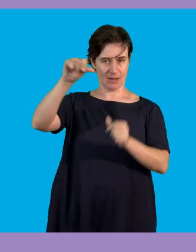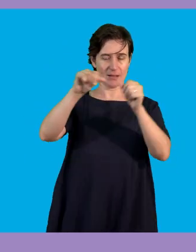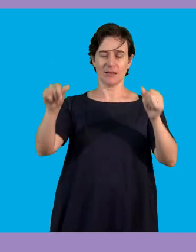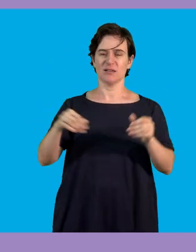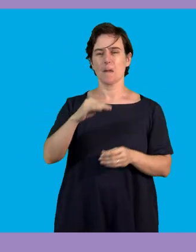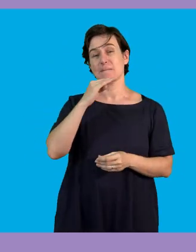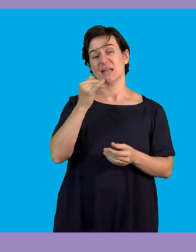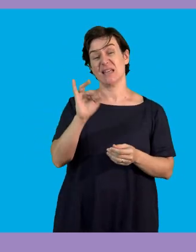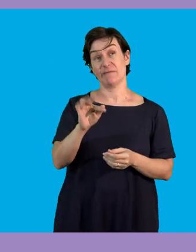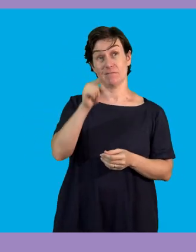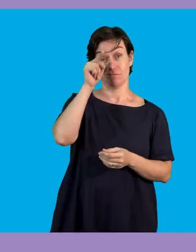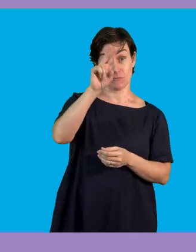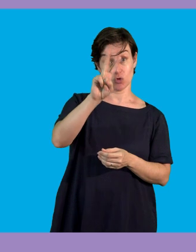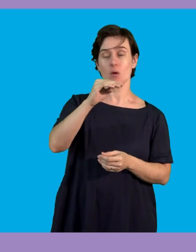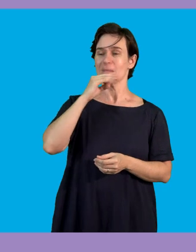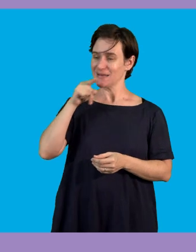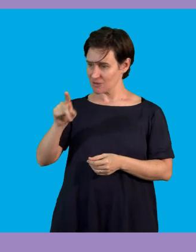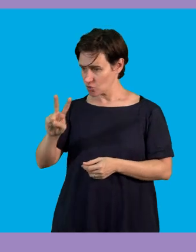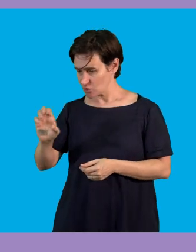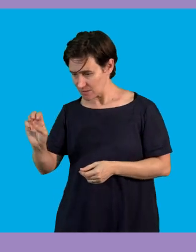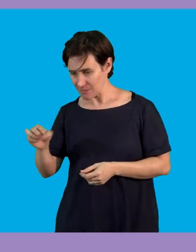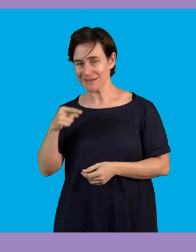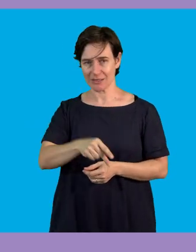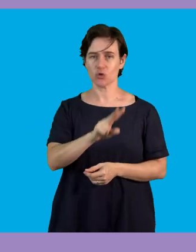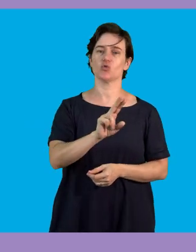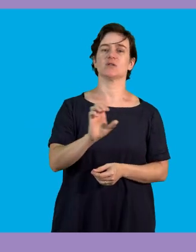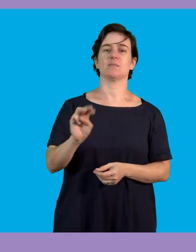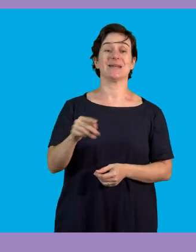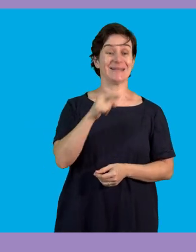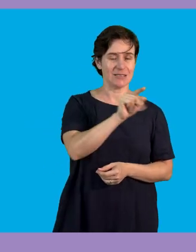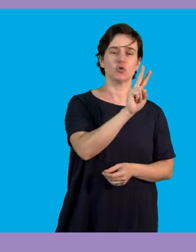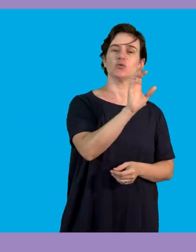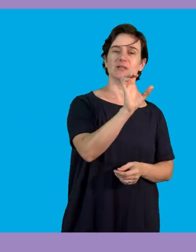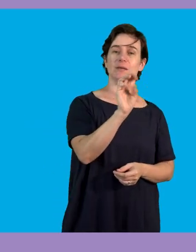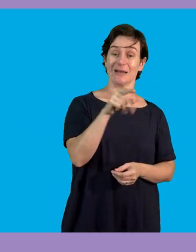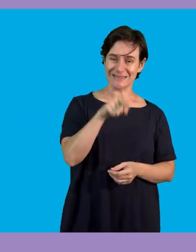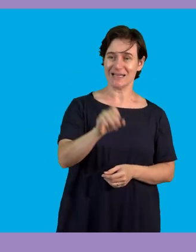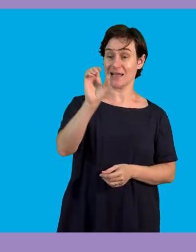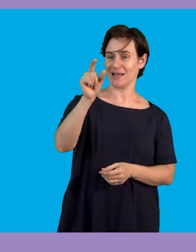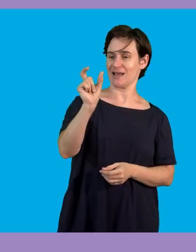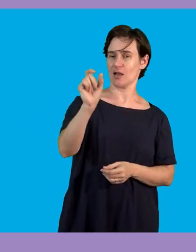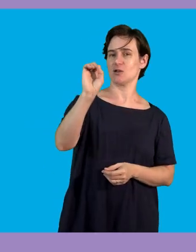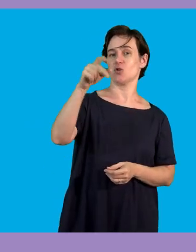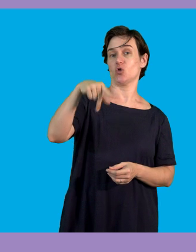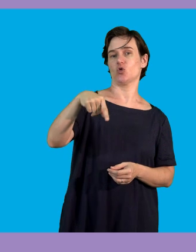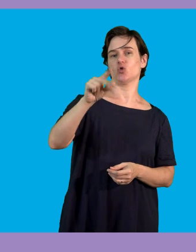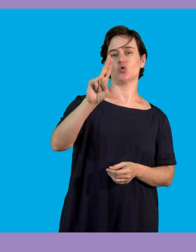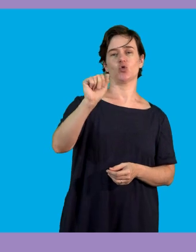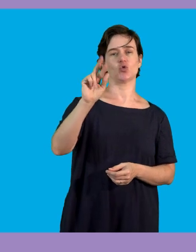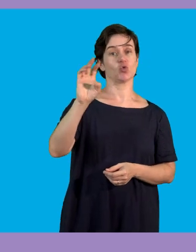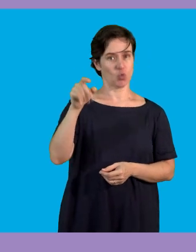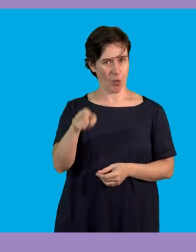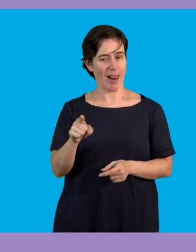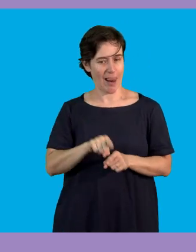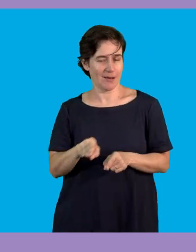2 centimeters, that one will also be 2 centimeters. That one is 2 centimeters, and that one is 2 centimeters. So that's what